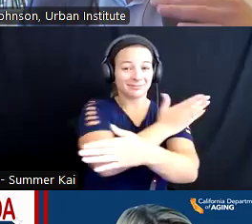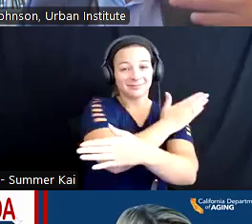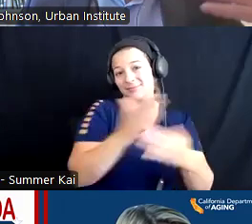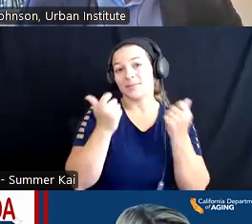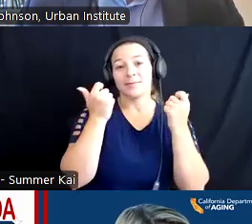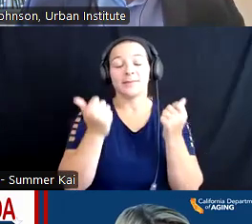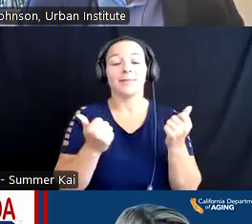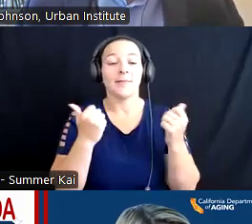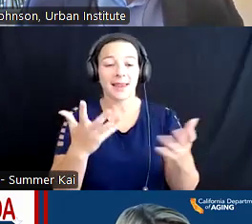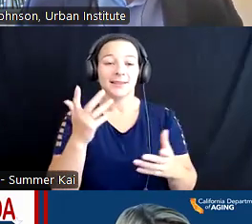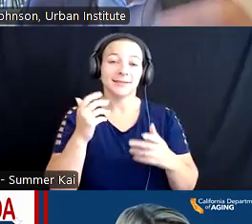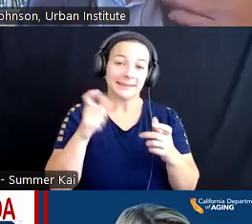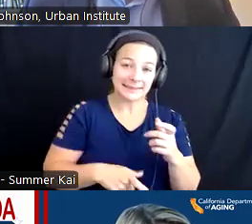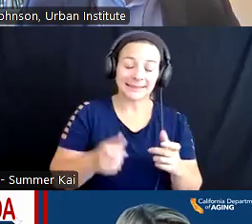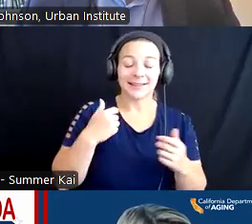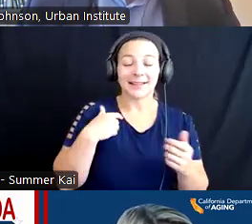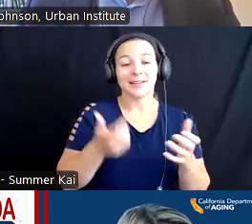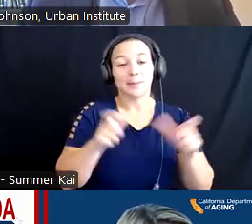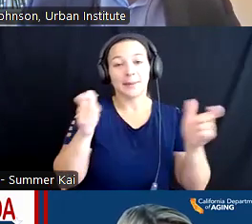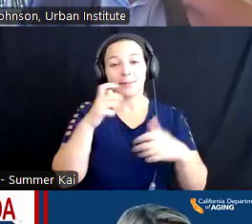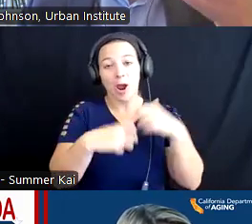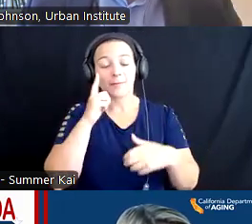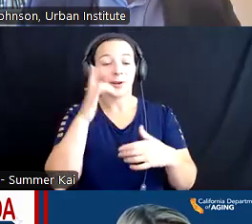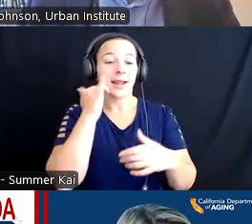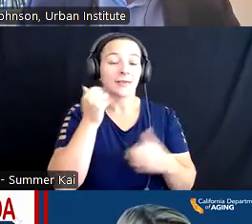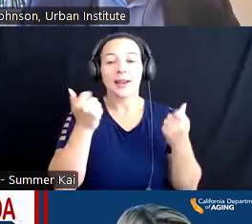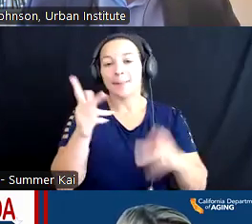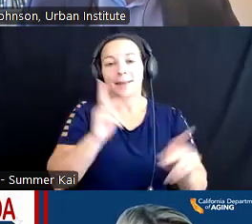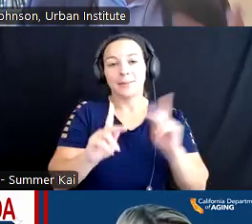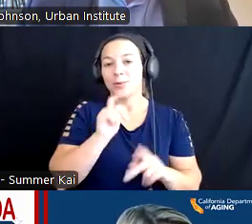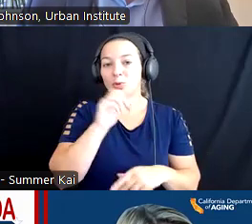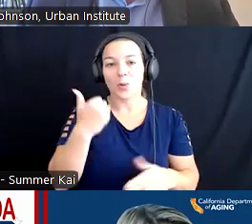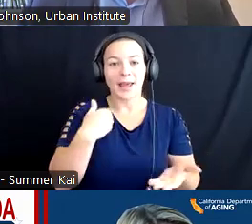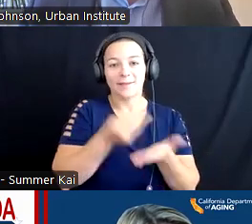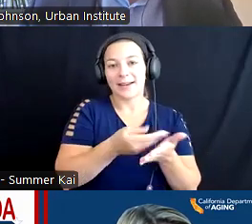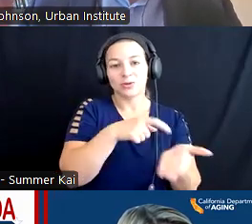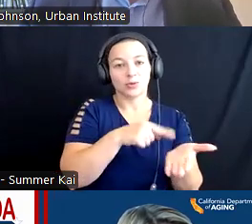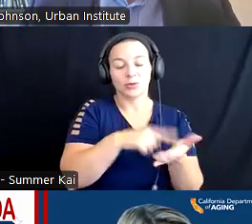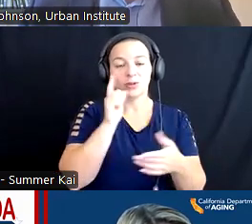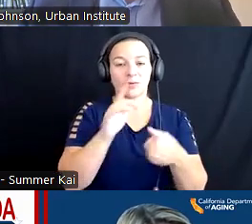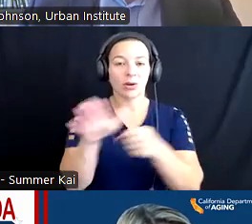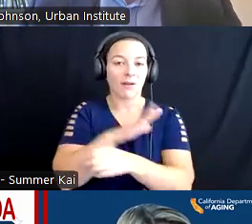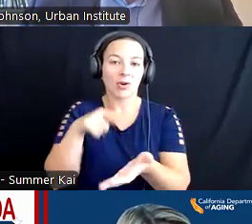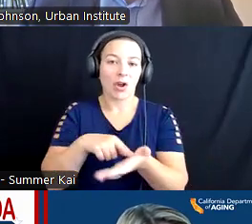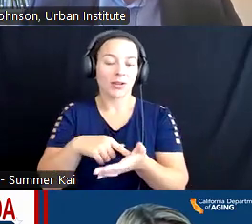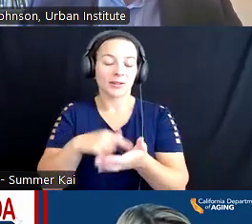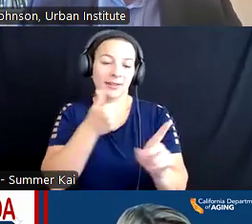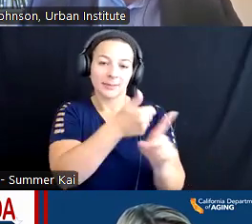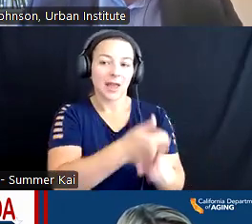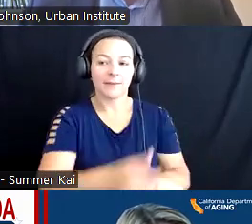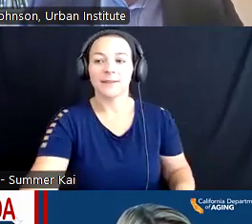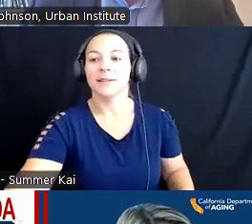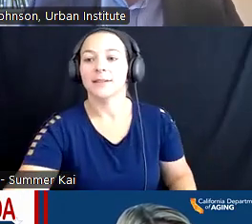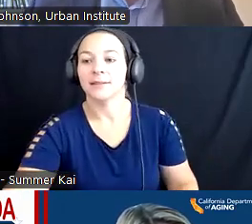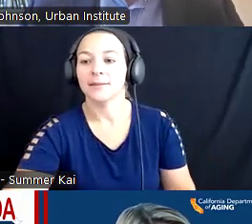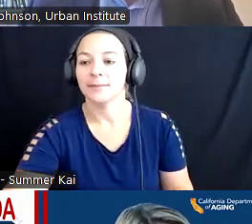and many middle-income people simply don't have the resources to cover those costs on their own. And with that, I will turn it to